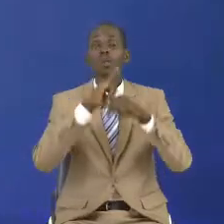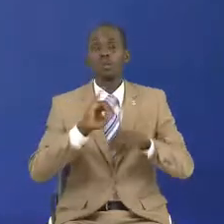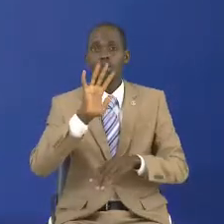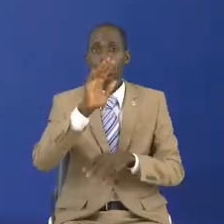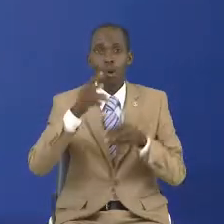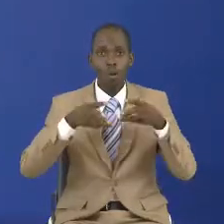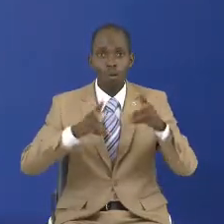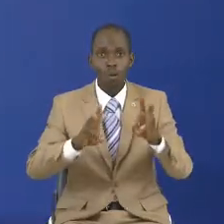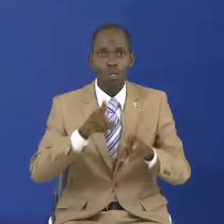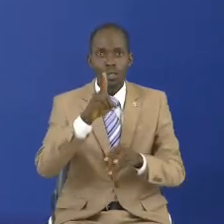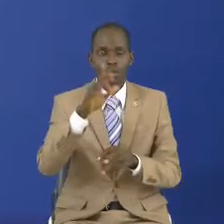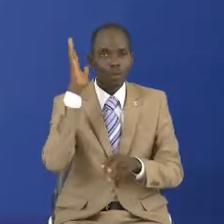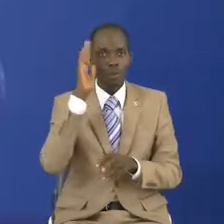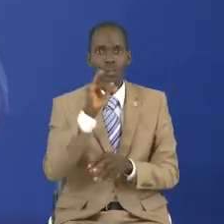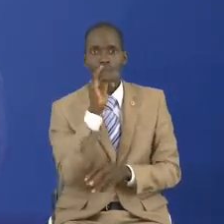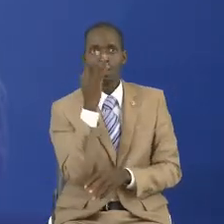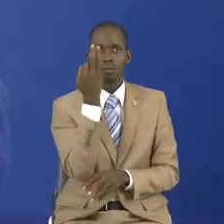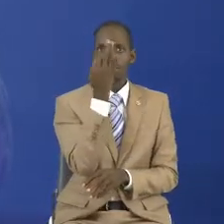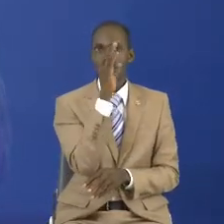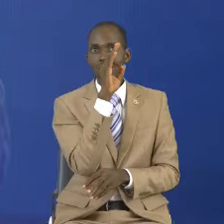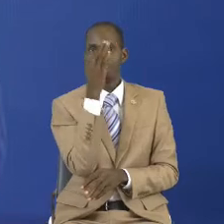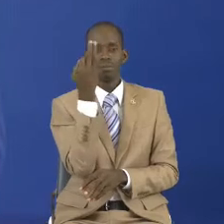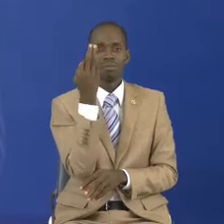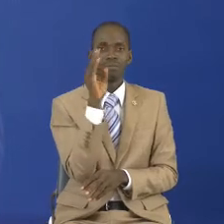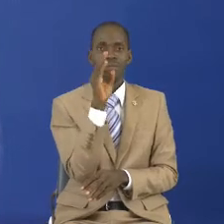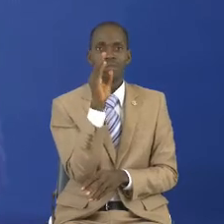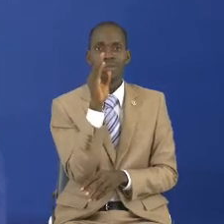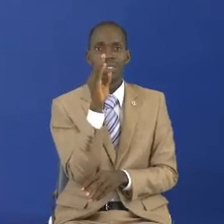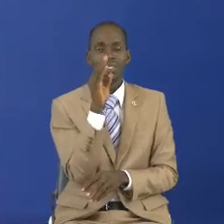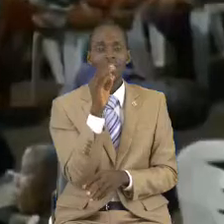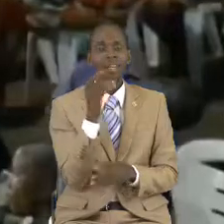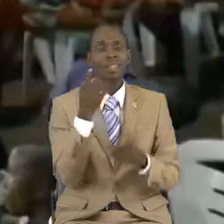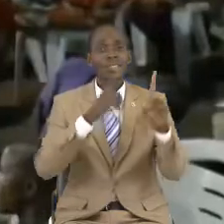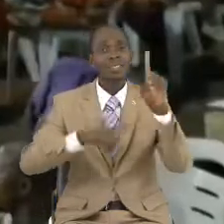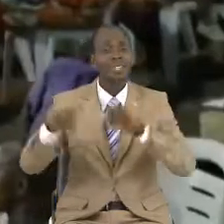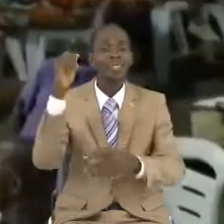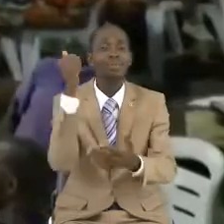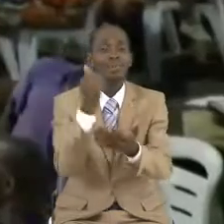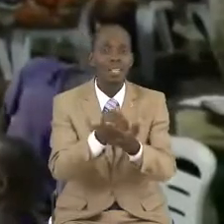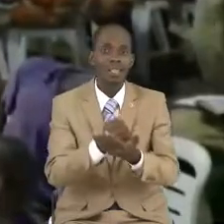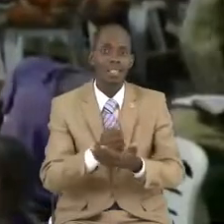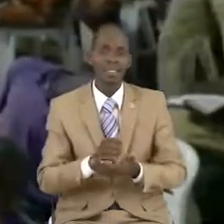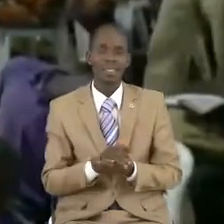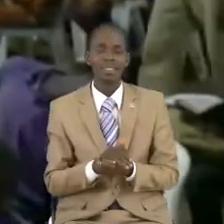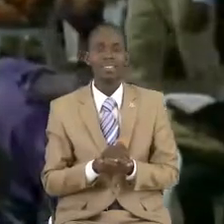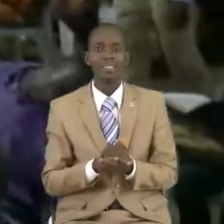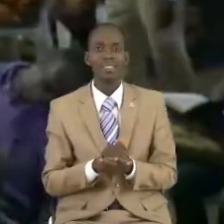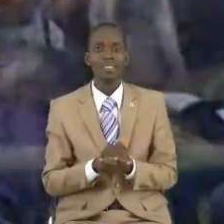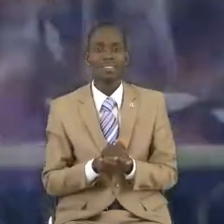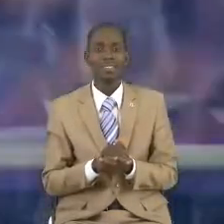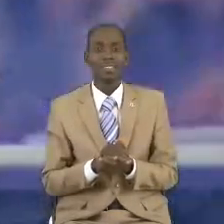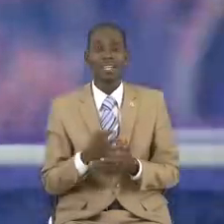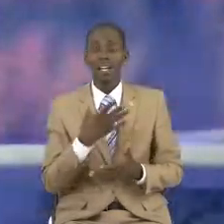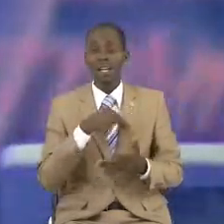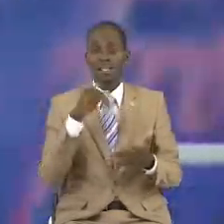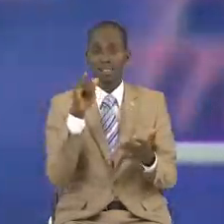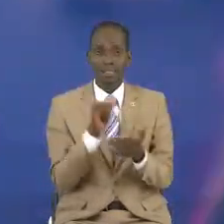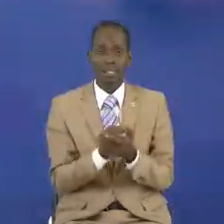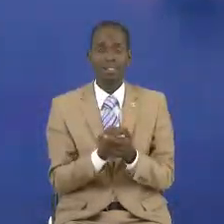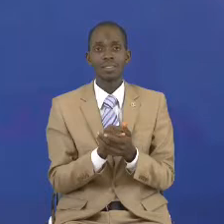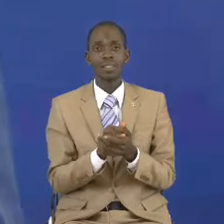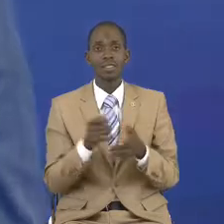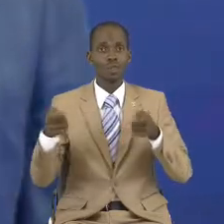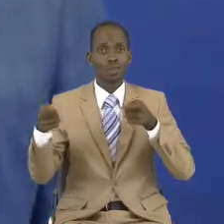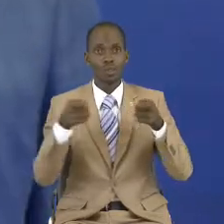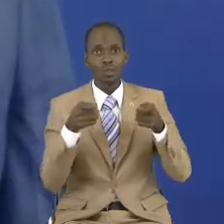will not dodge answer me now and that dominion tonight will